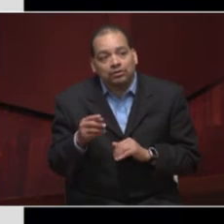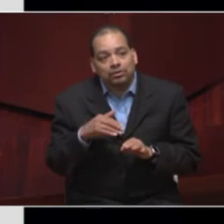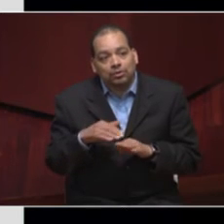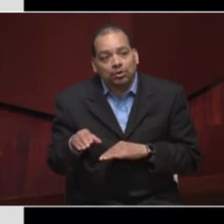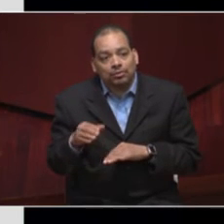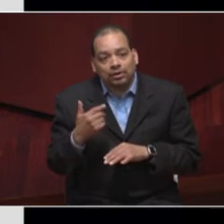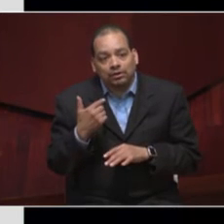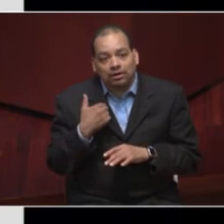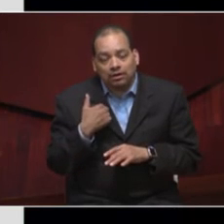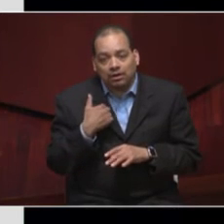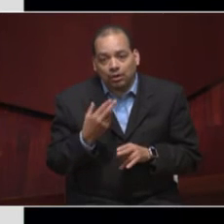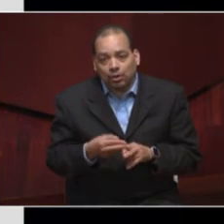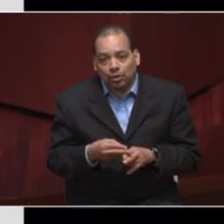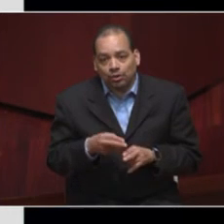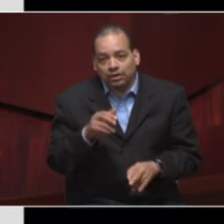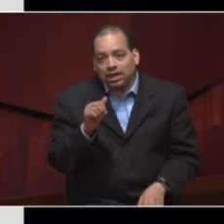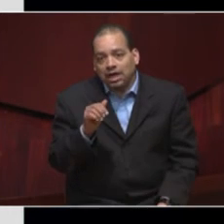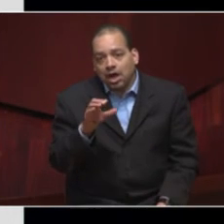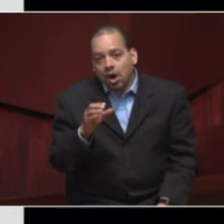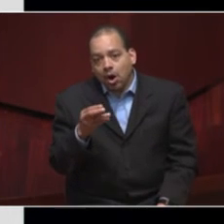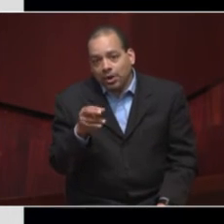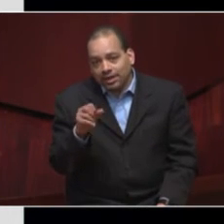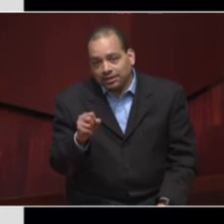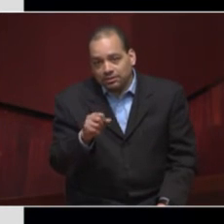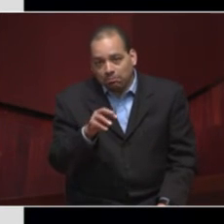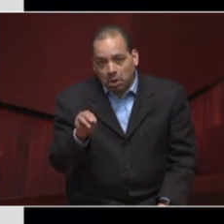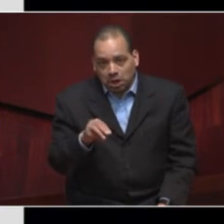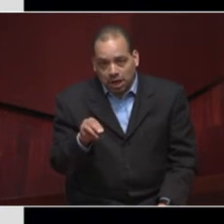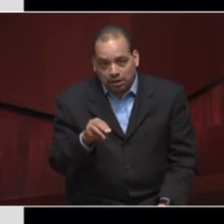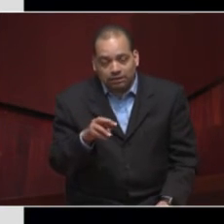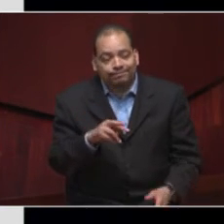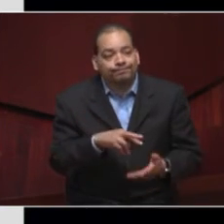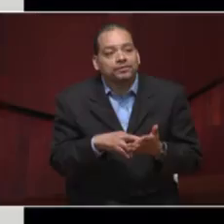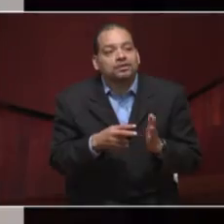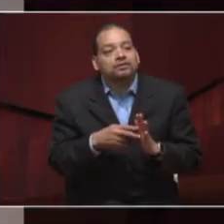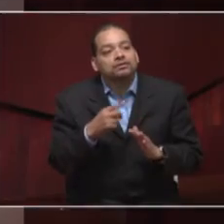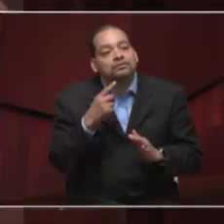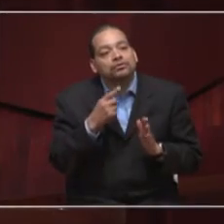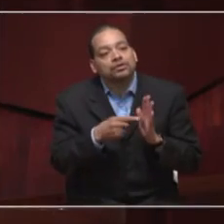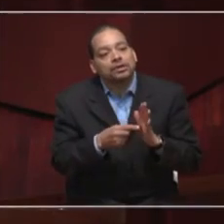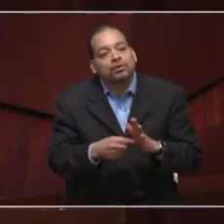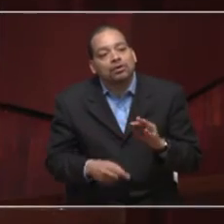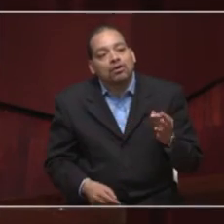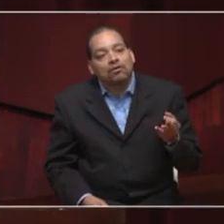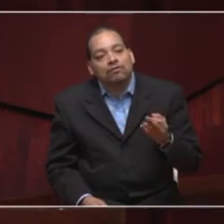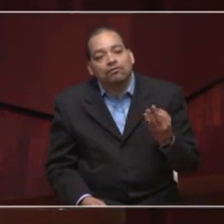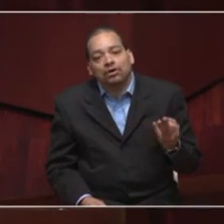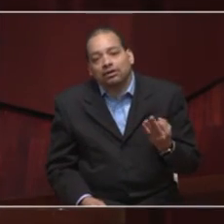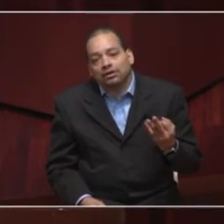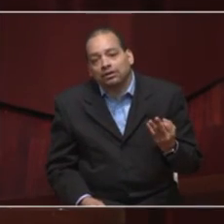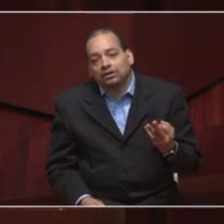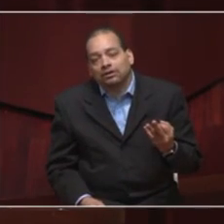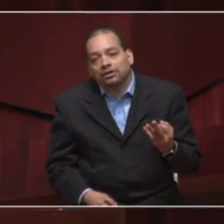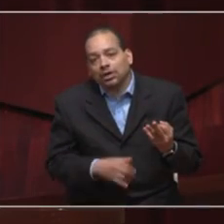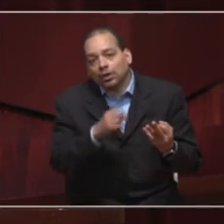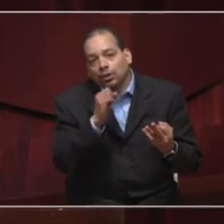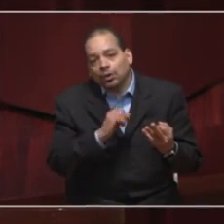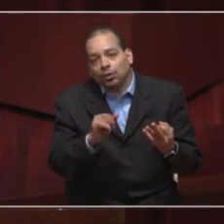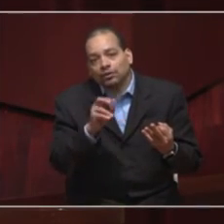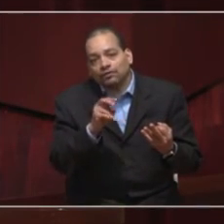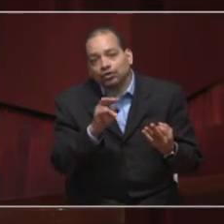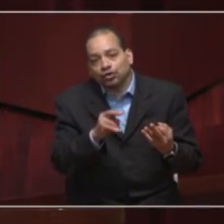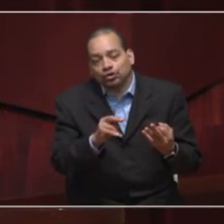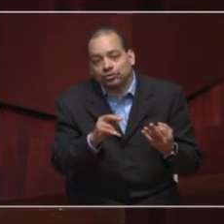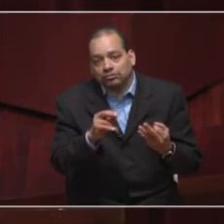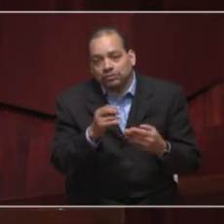ARCIS Monday. And ARCIS Monday meant that, for example, on Friday, you were using the old version of the system. Over the weekend,